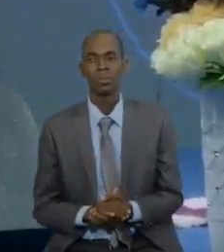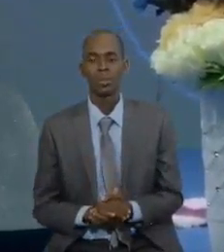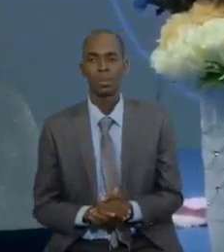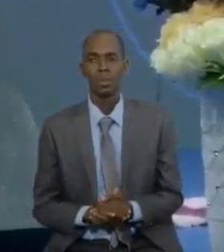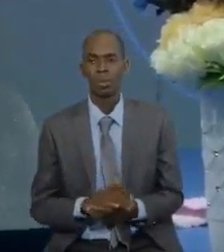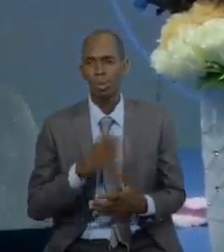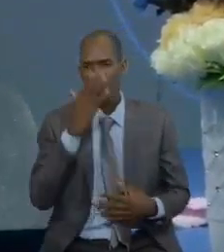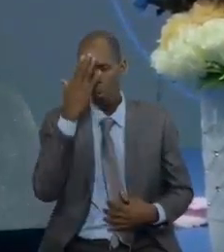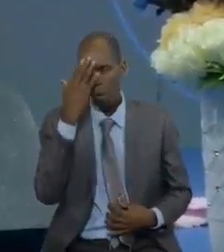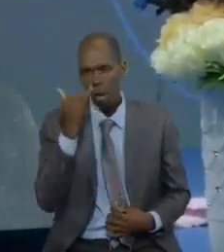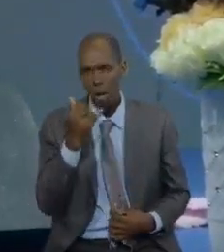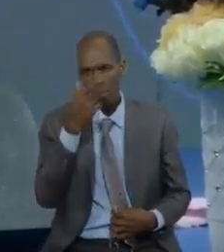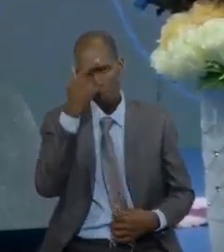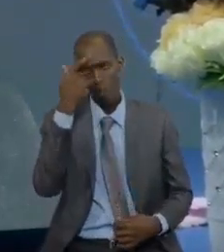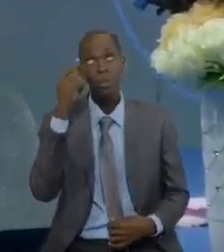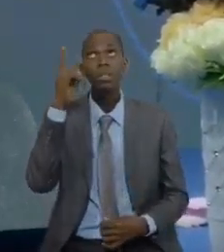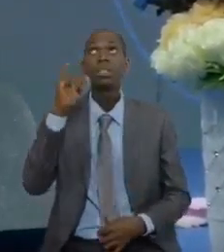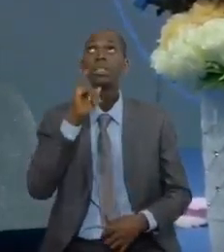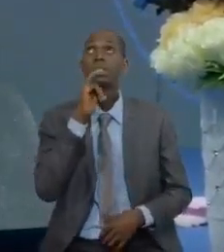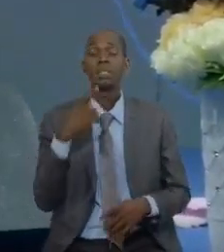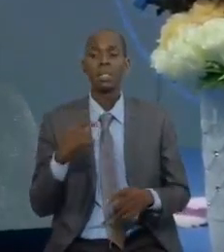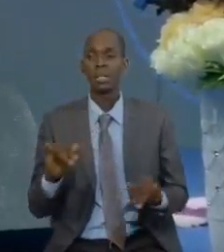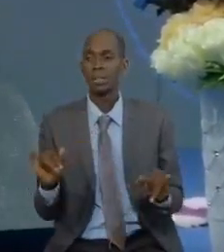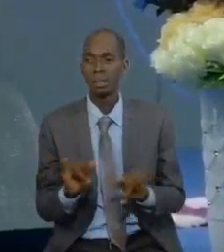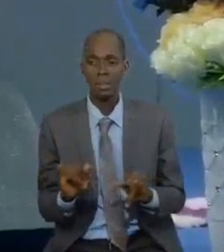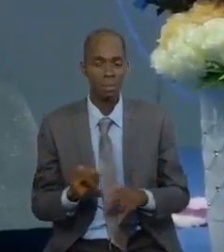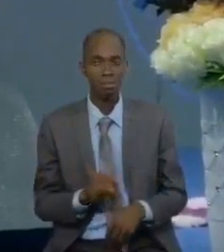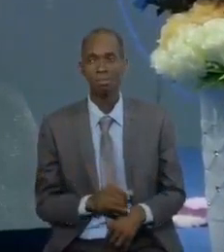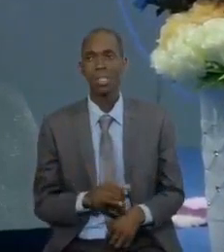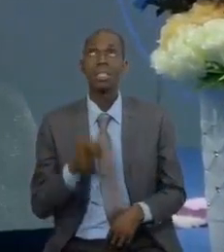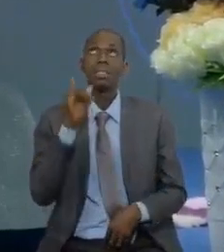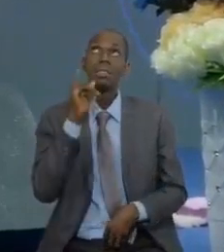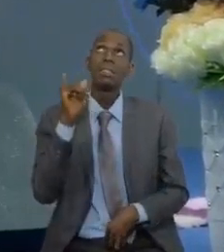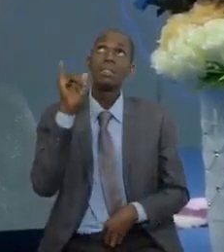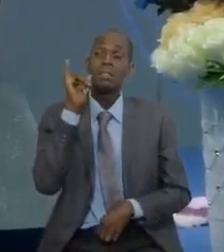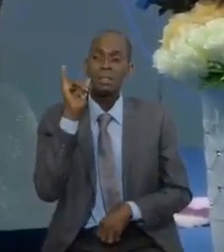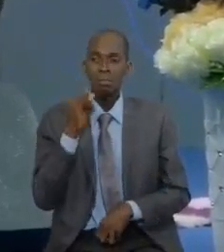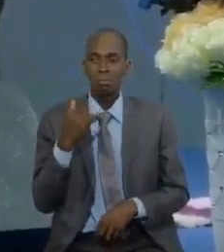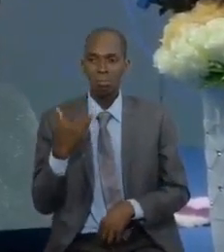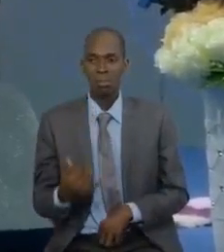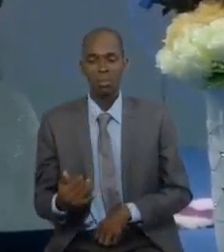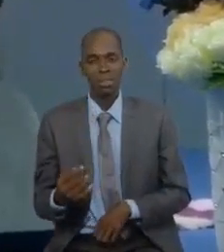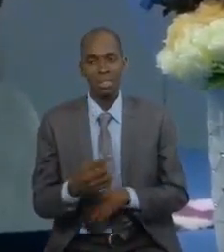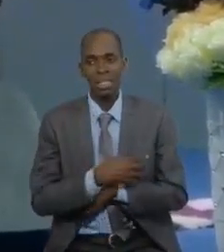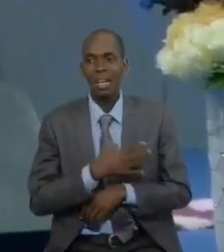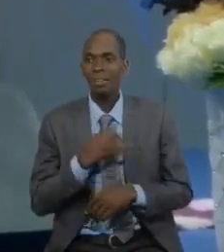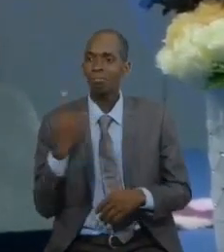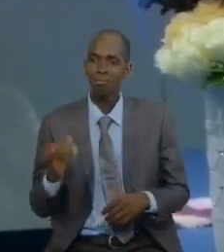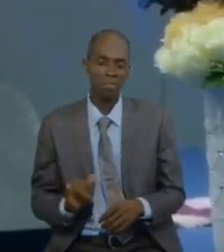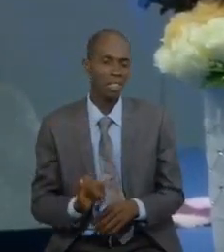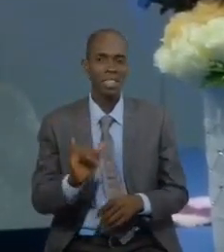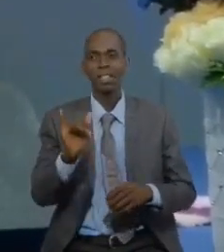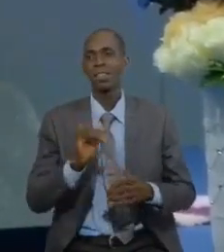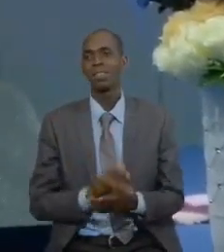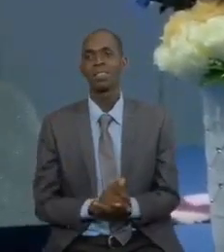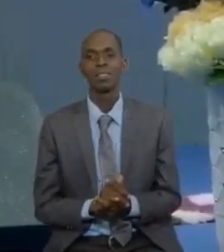Why? Because it's the same. Yesterday, today, and forever. And